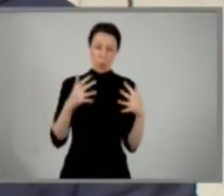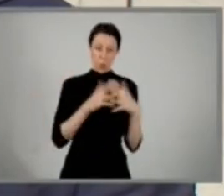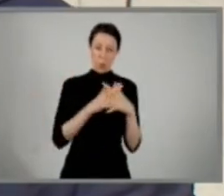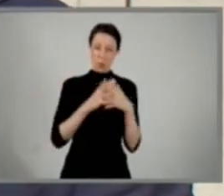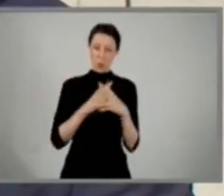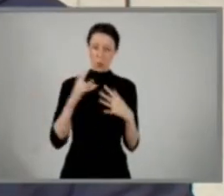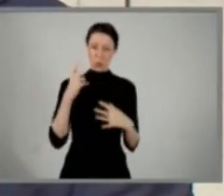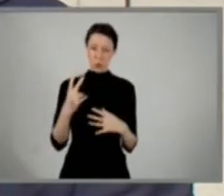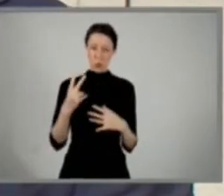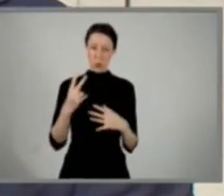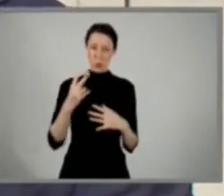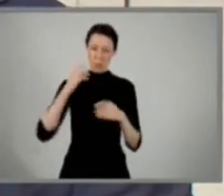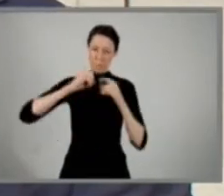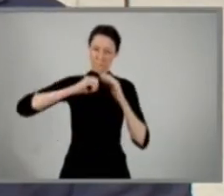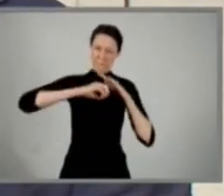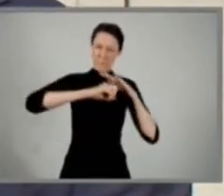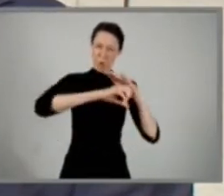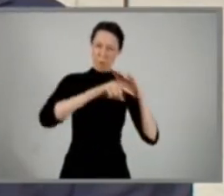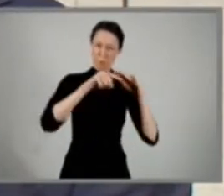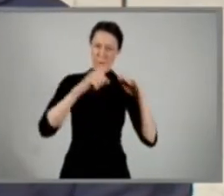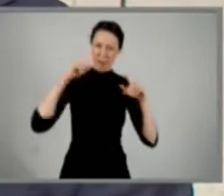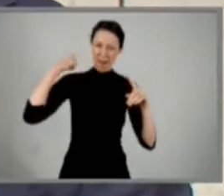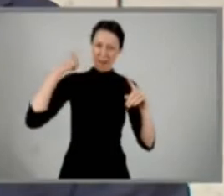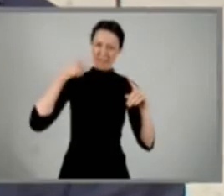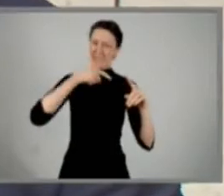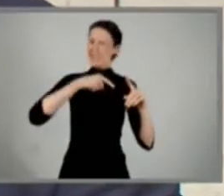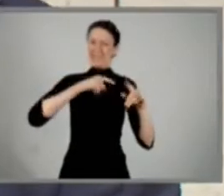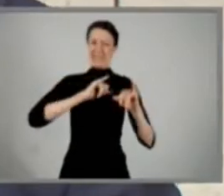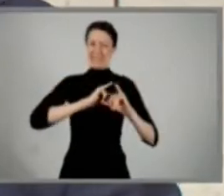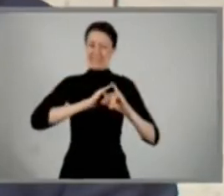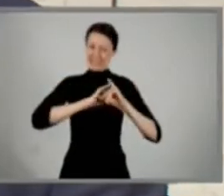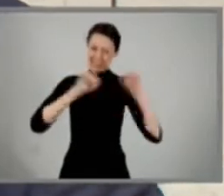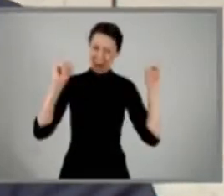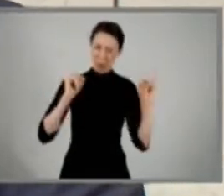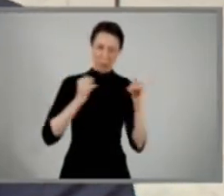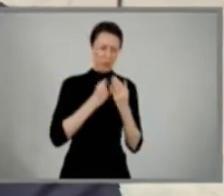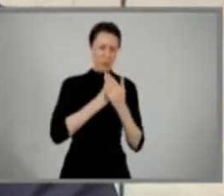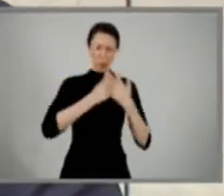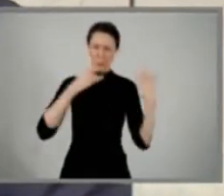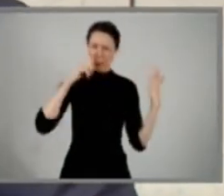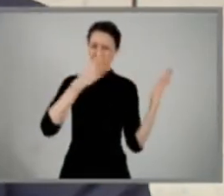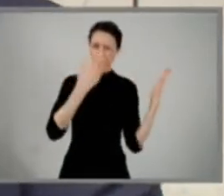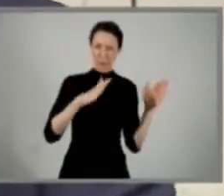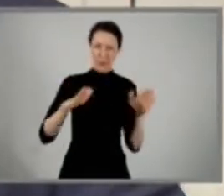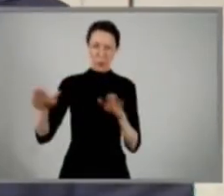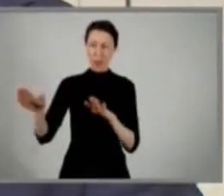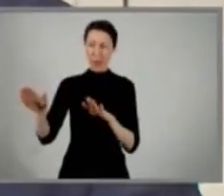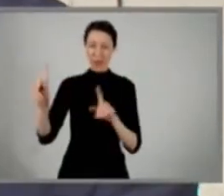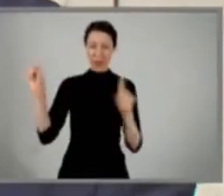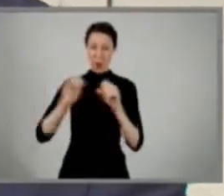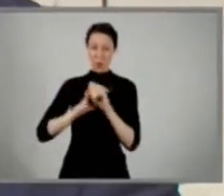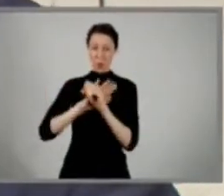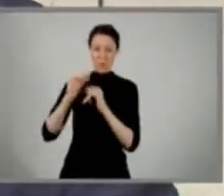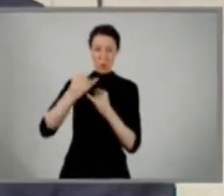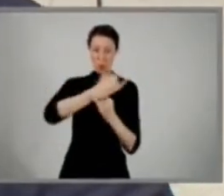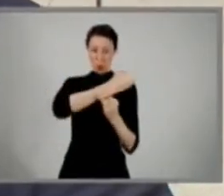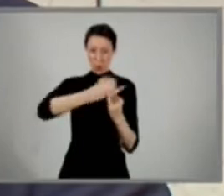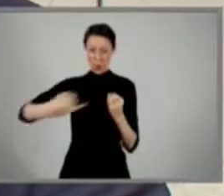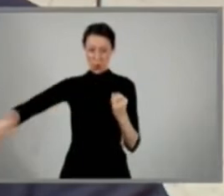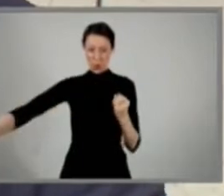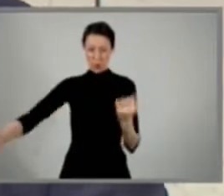some perspective on what's occurring. Now, of course, the Blitz had many thousands, tens of thousands who were injured